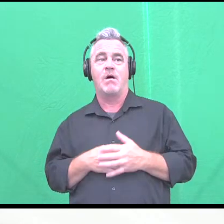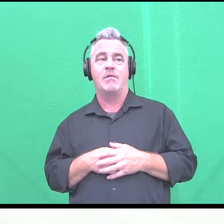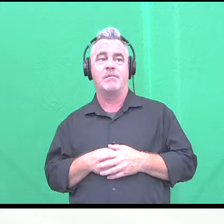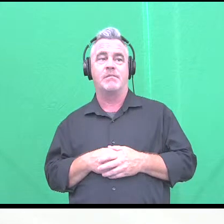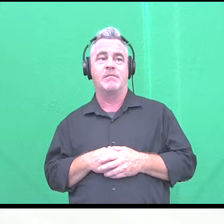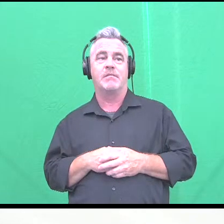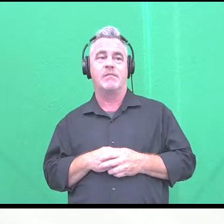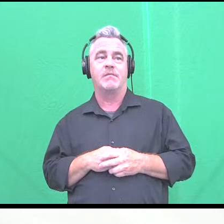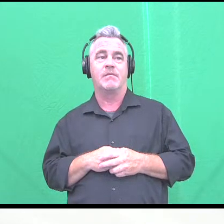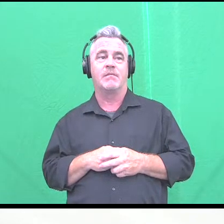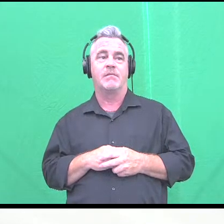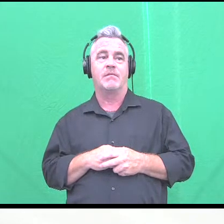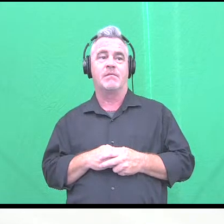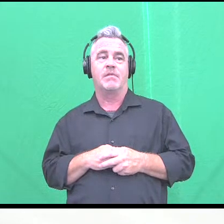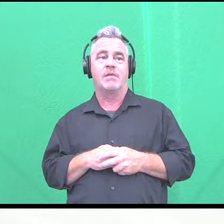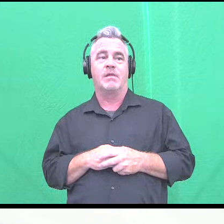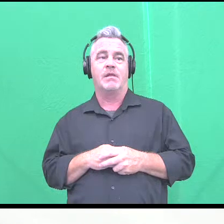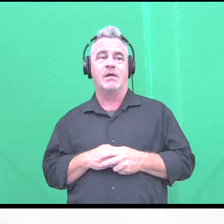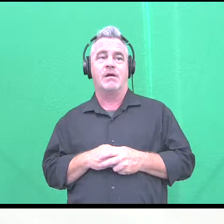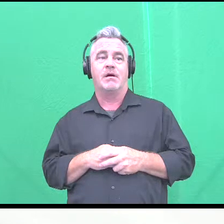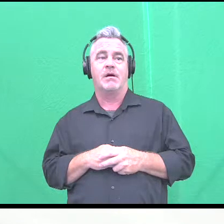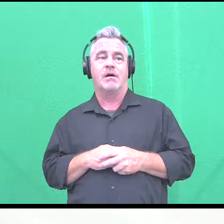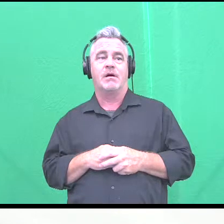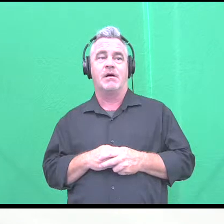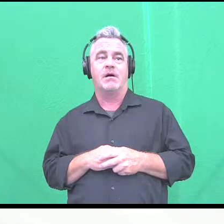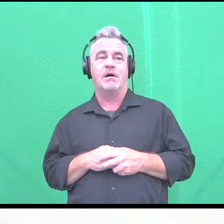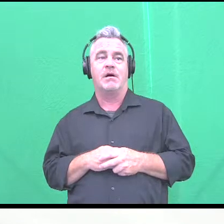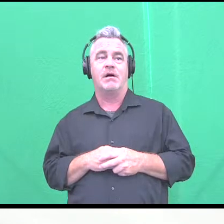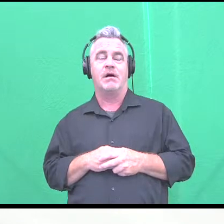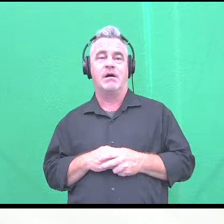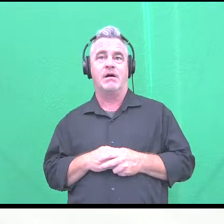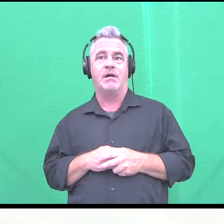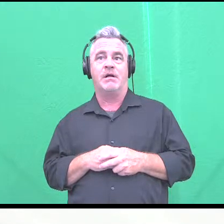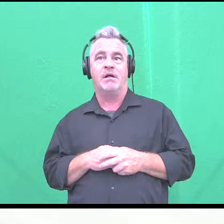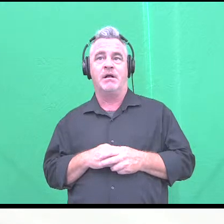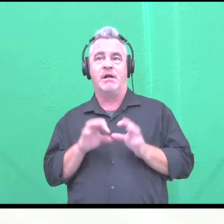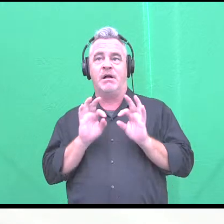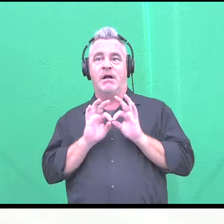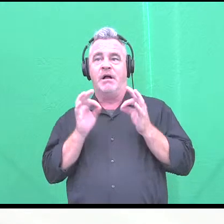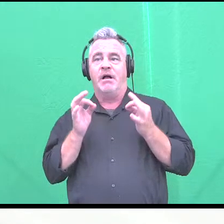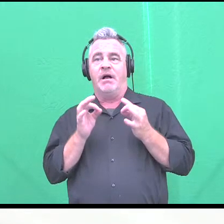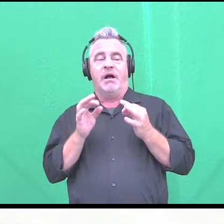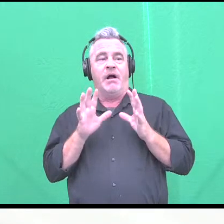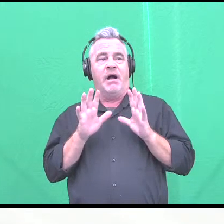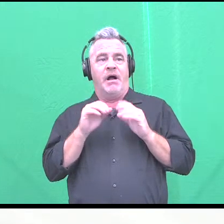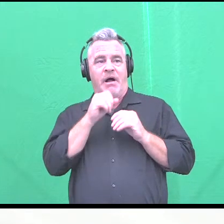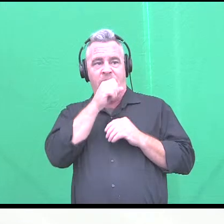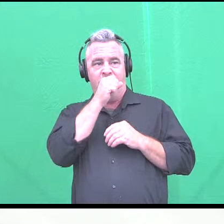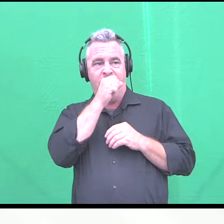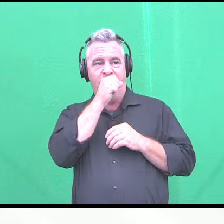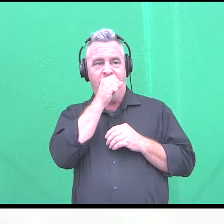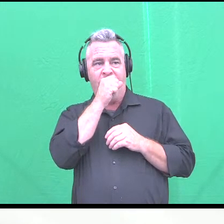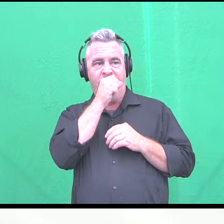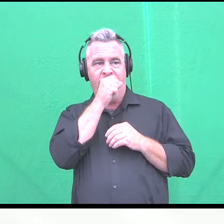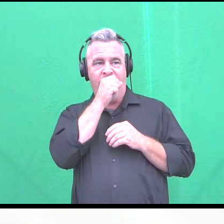it's really, really great. Our family engagement, can't forget about